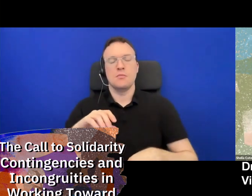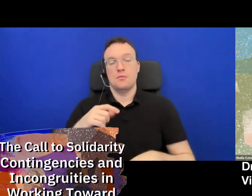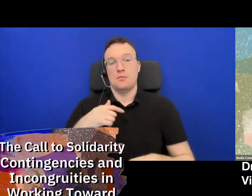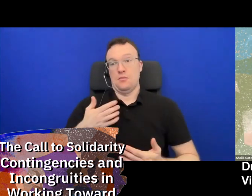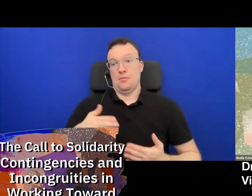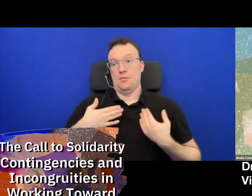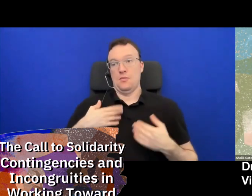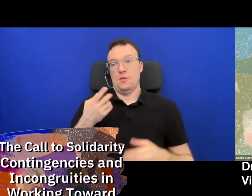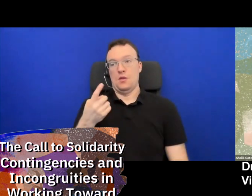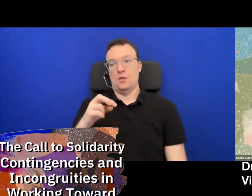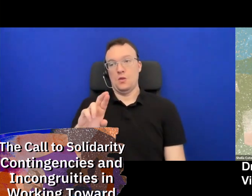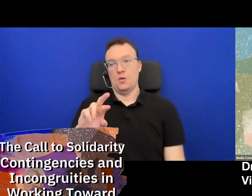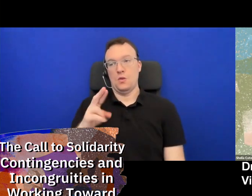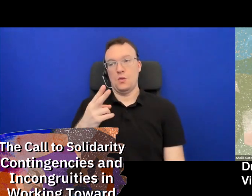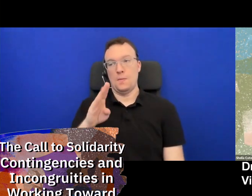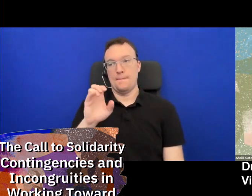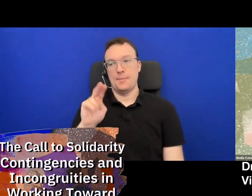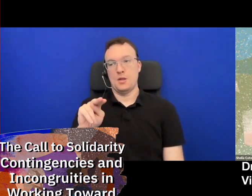Rubén